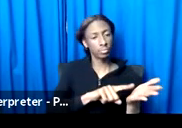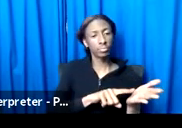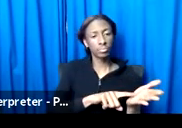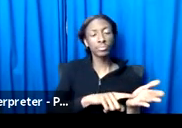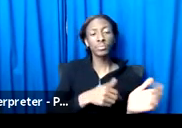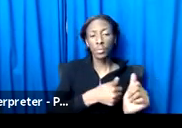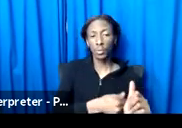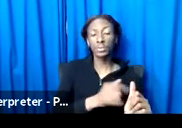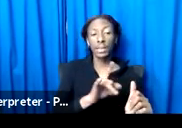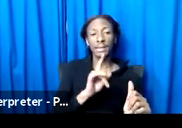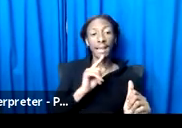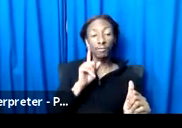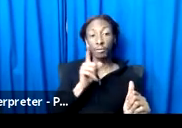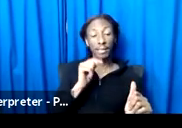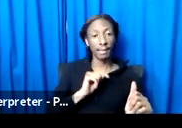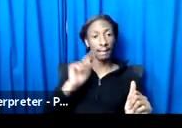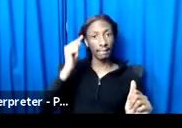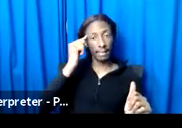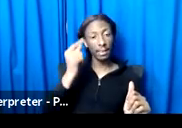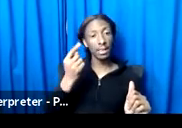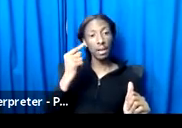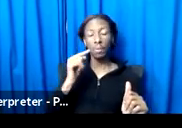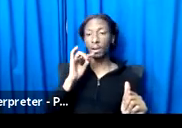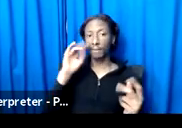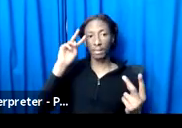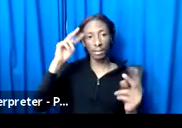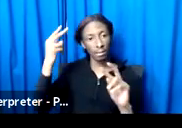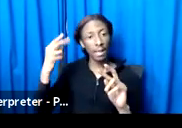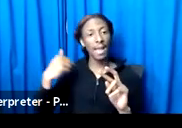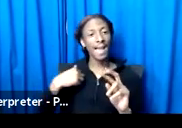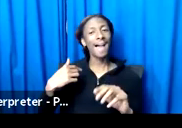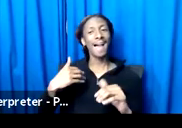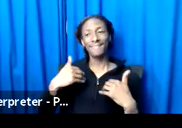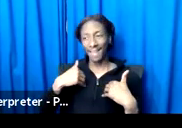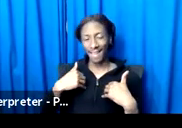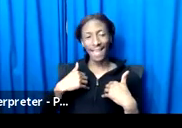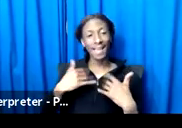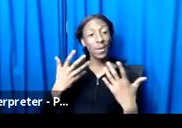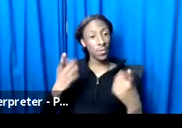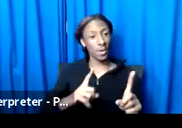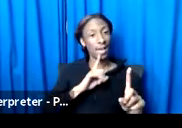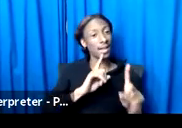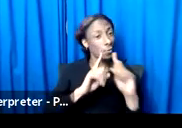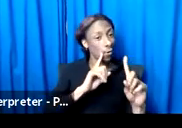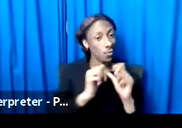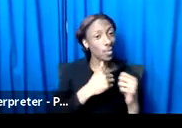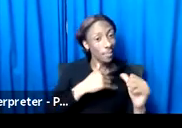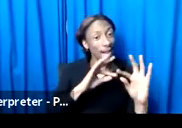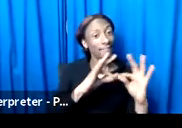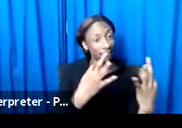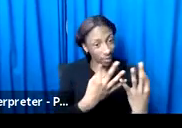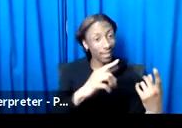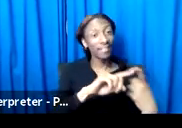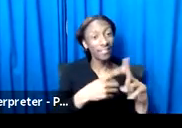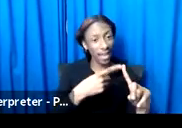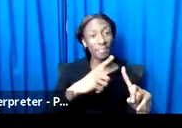think maybe one of the misperceptions I've had when I've had conversations with my friends and family members about this